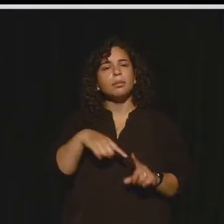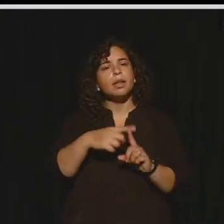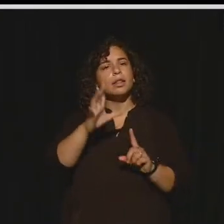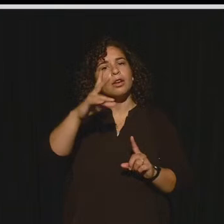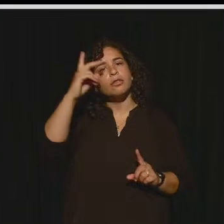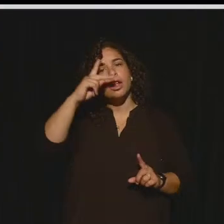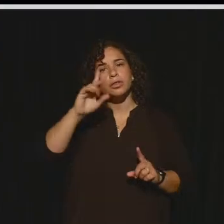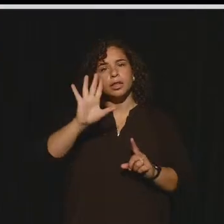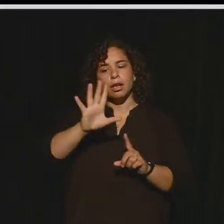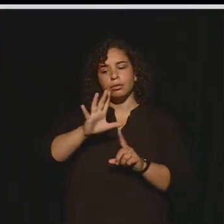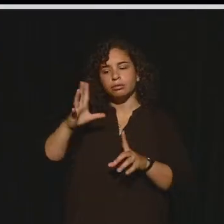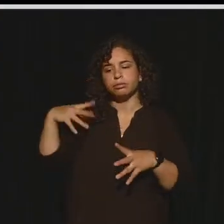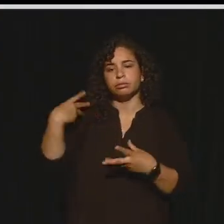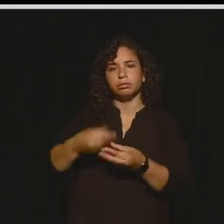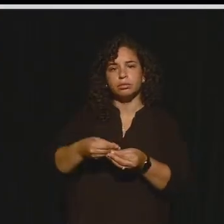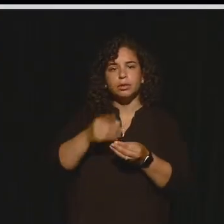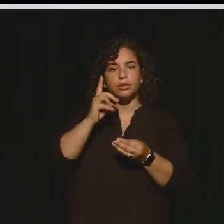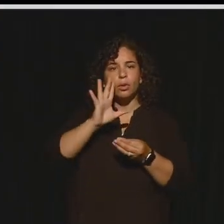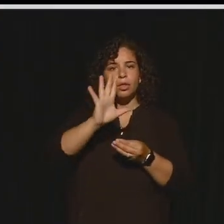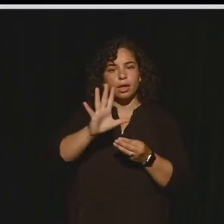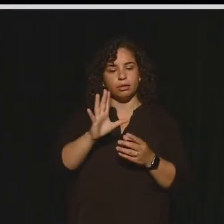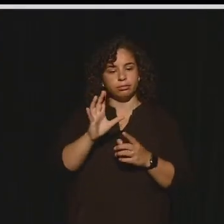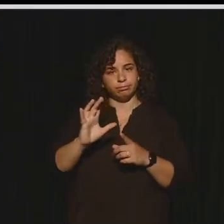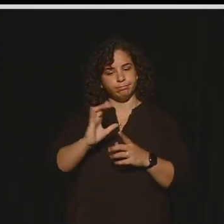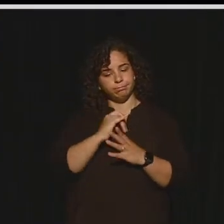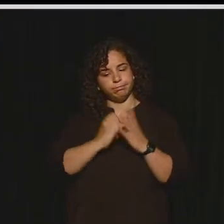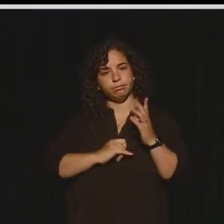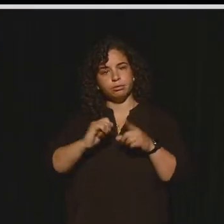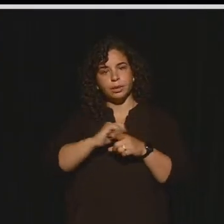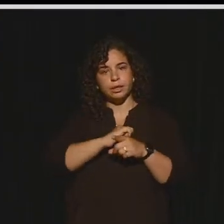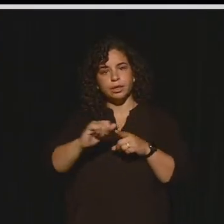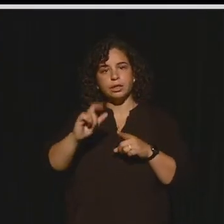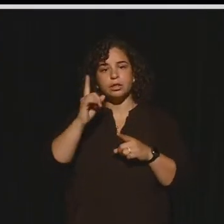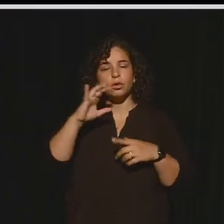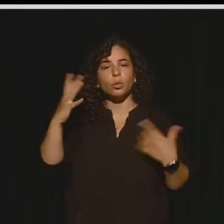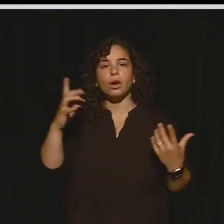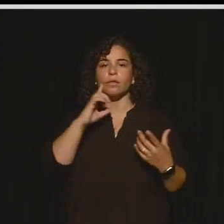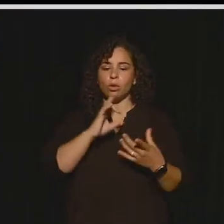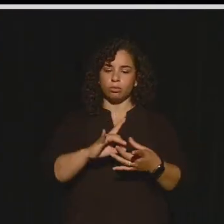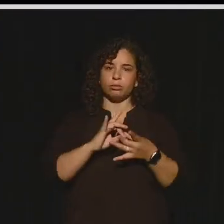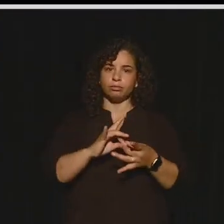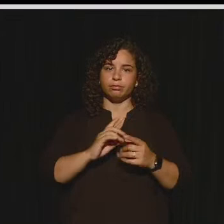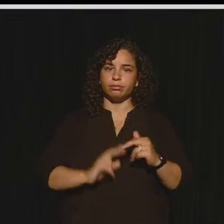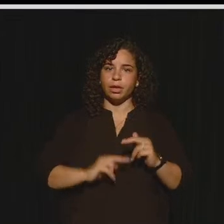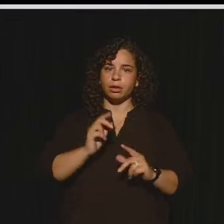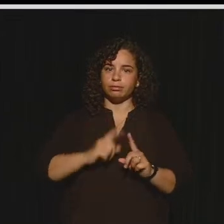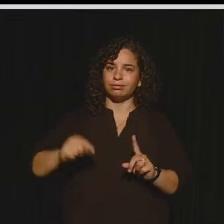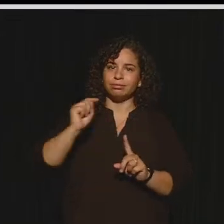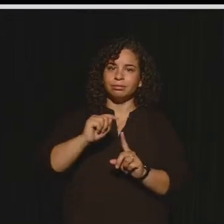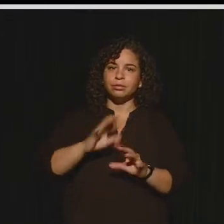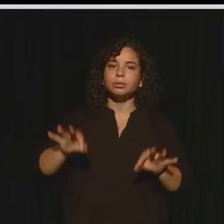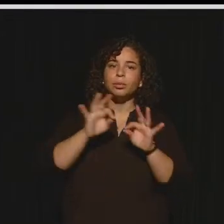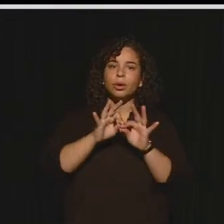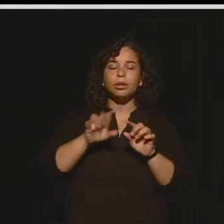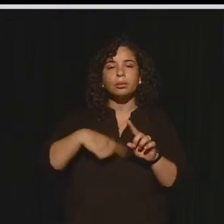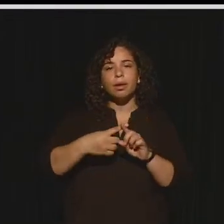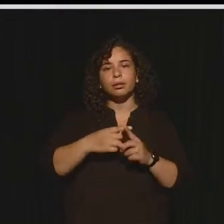of philosophy or the ethos that really grounds my artistic practice is rooted in relationship